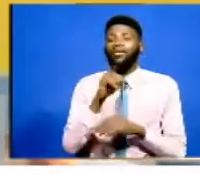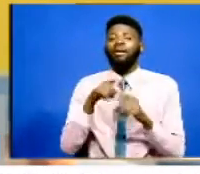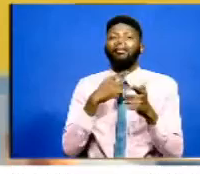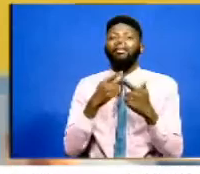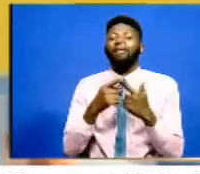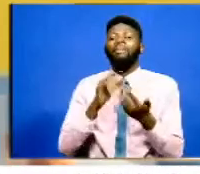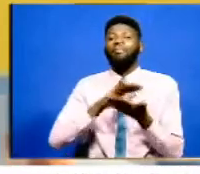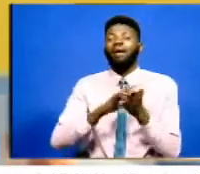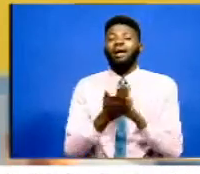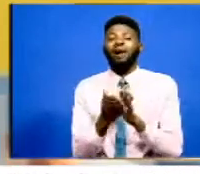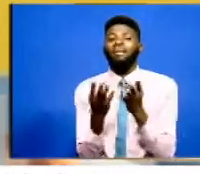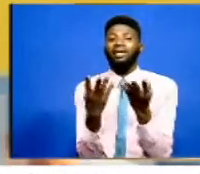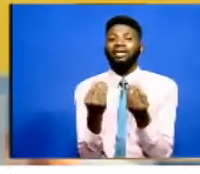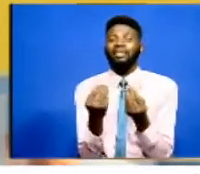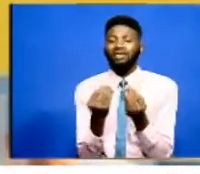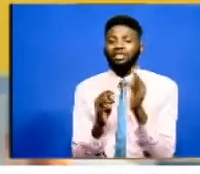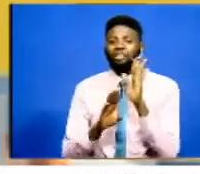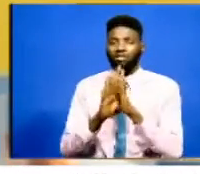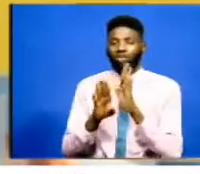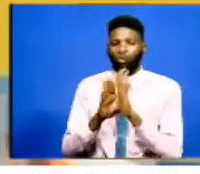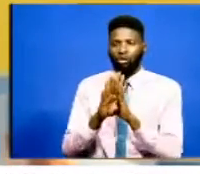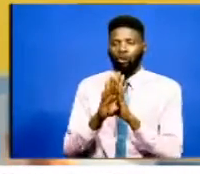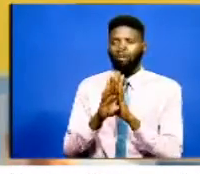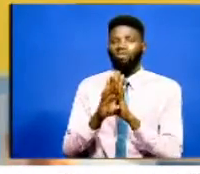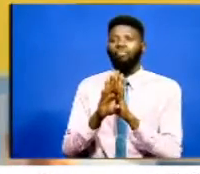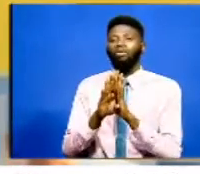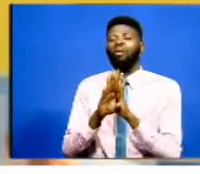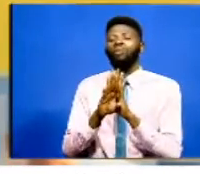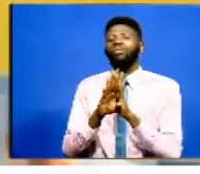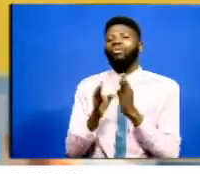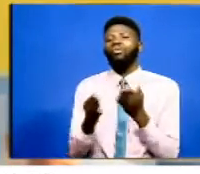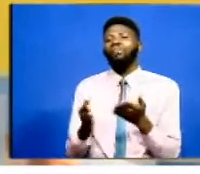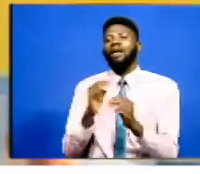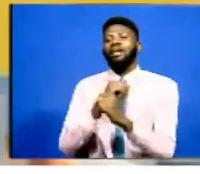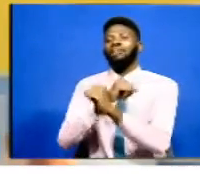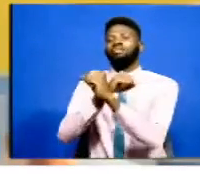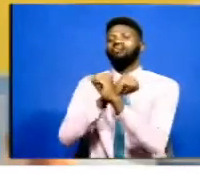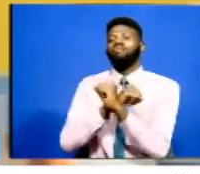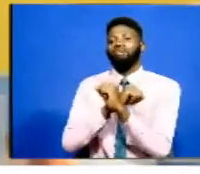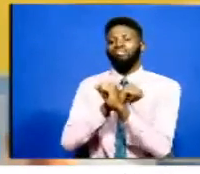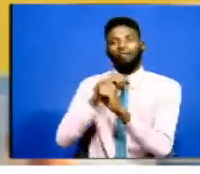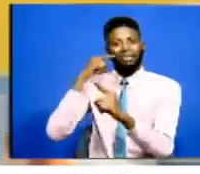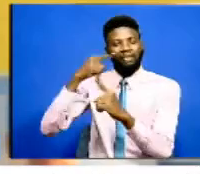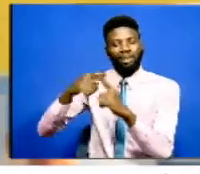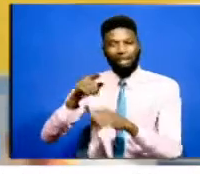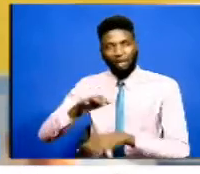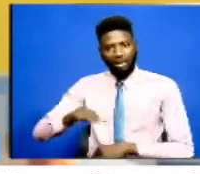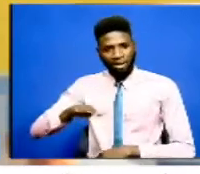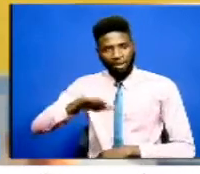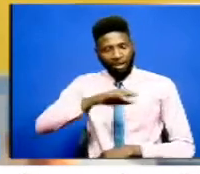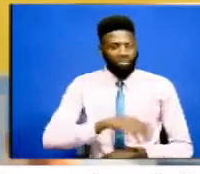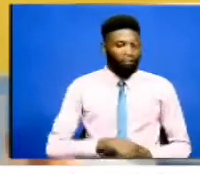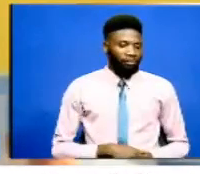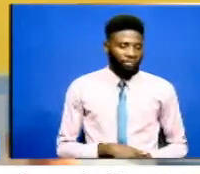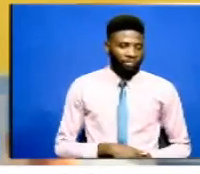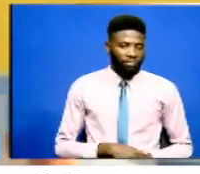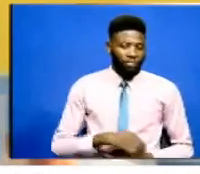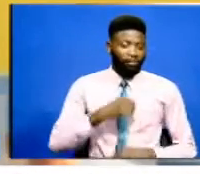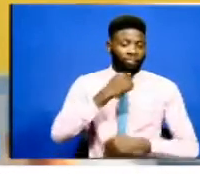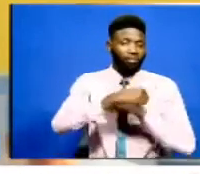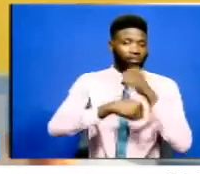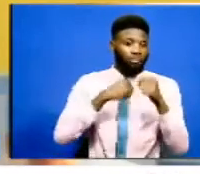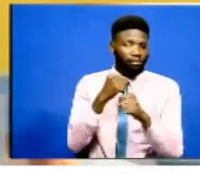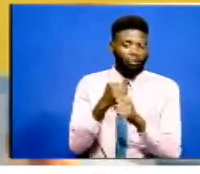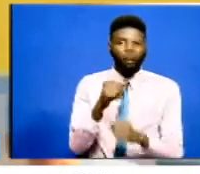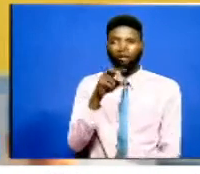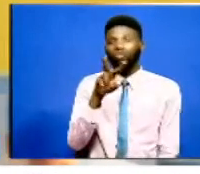targeted preventive measures. The year 2020, as everybody knows, was a